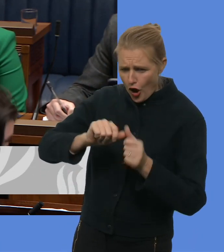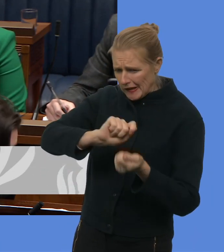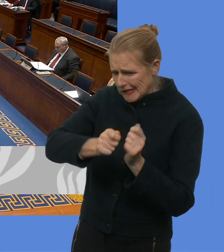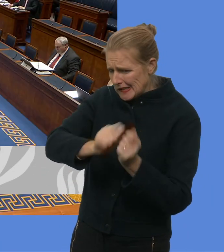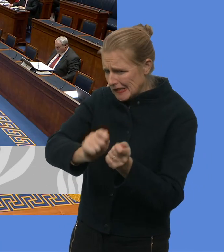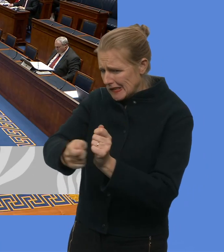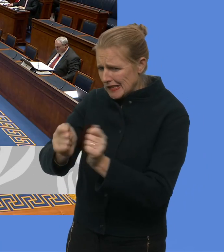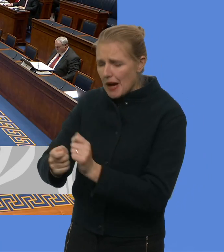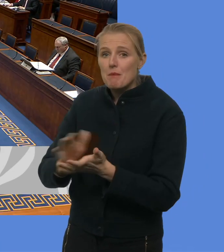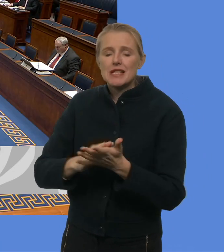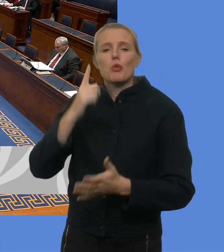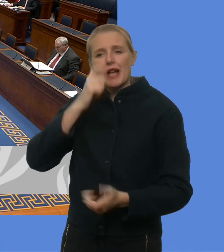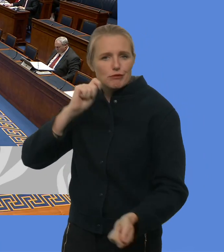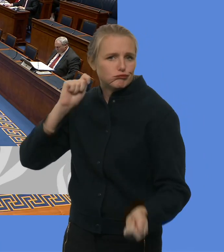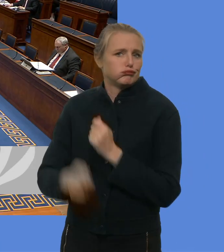Paula Bradshaw.